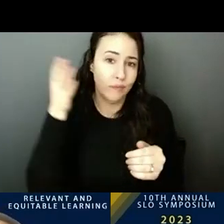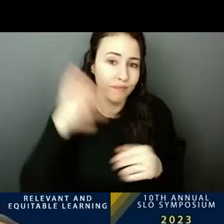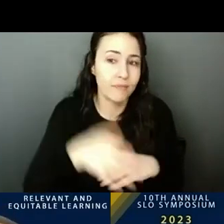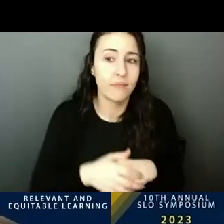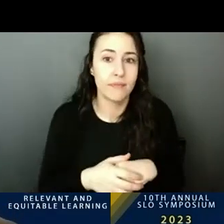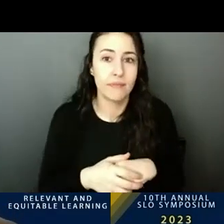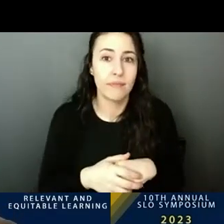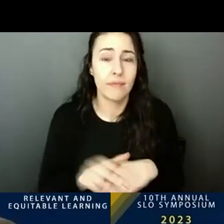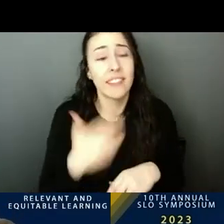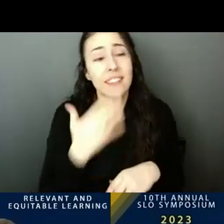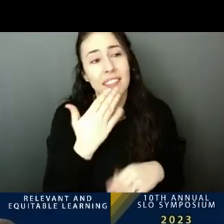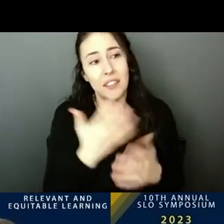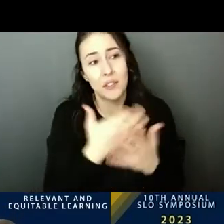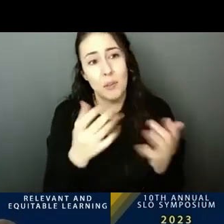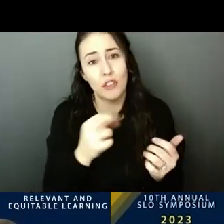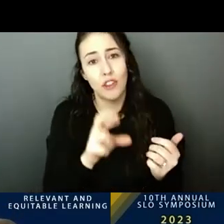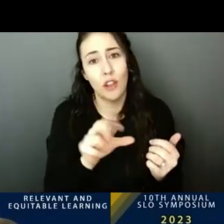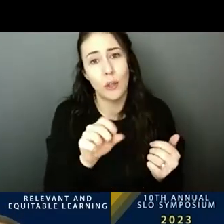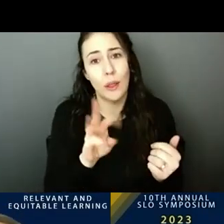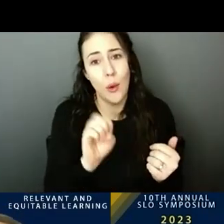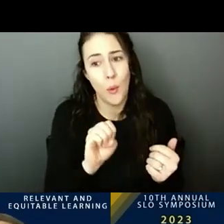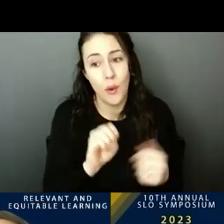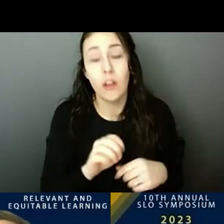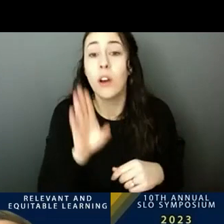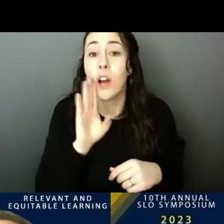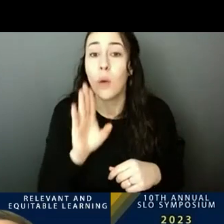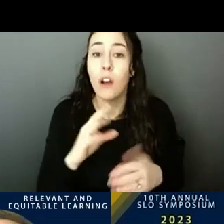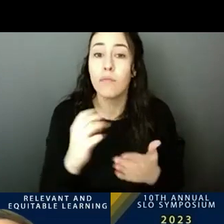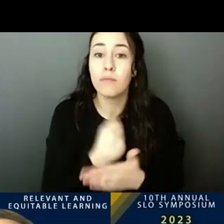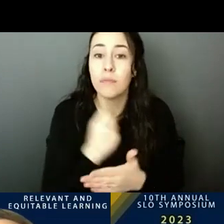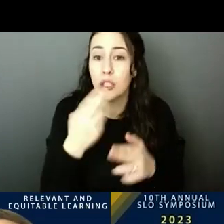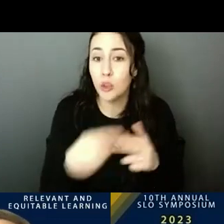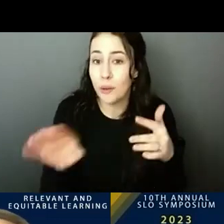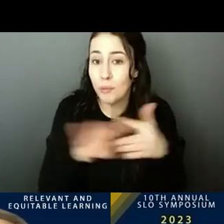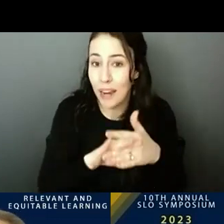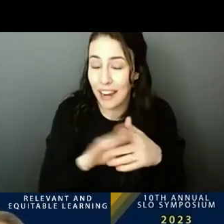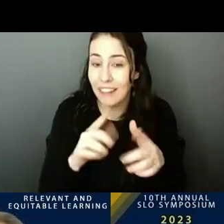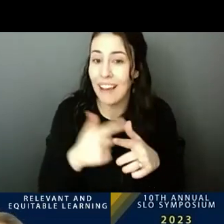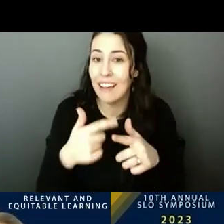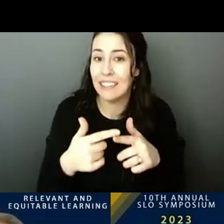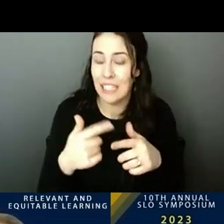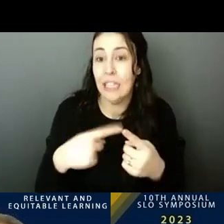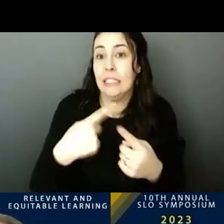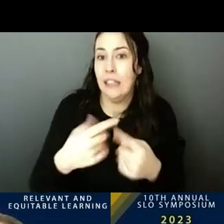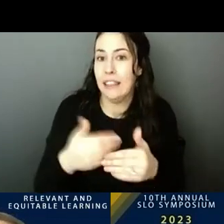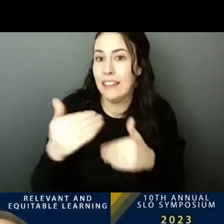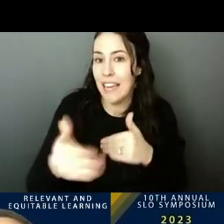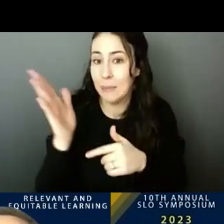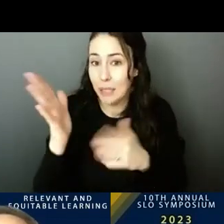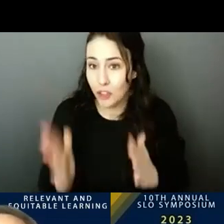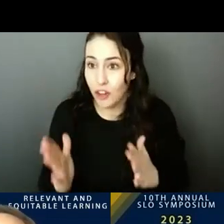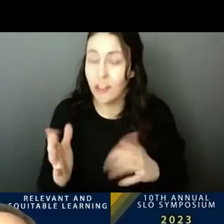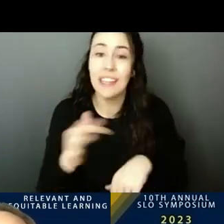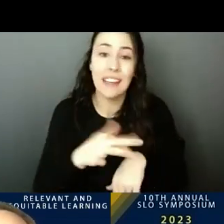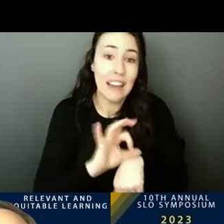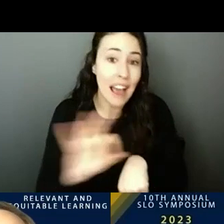Thank you so much, Dr. Lowe. So we're going to take a short break until our next speakers are here at 9 a.m. So if you need to, you know,